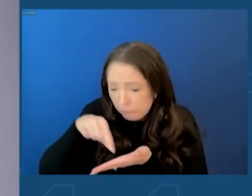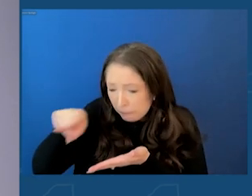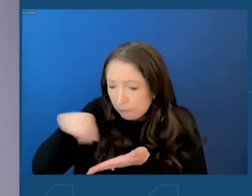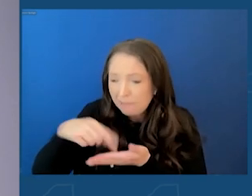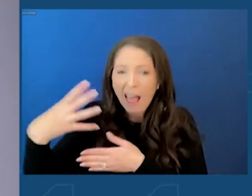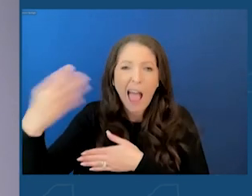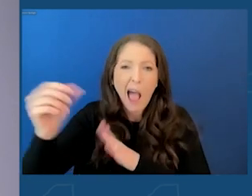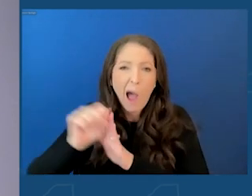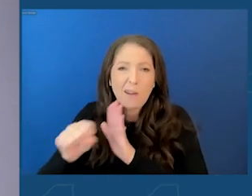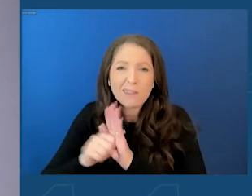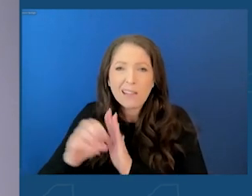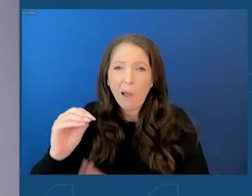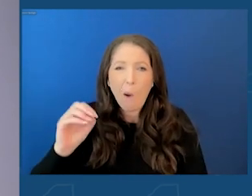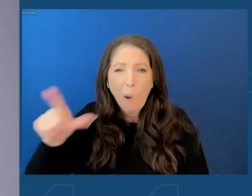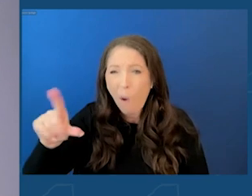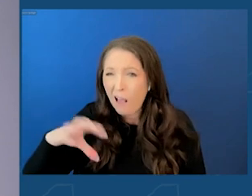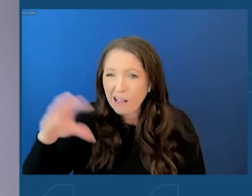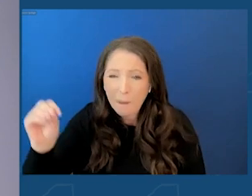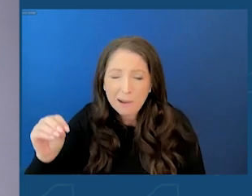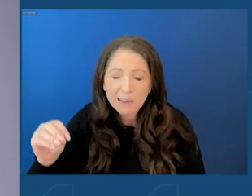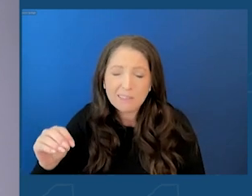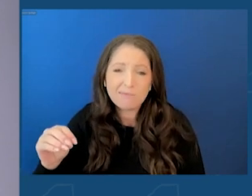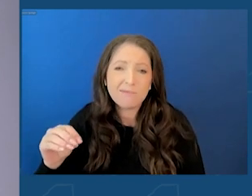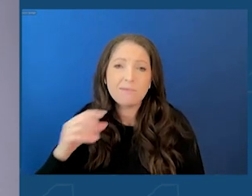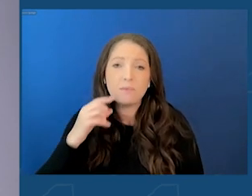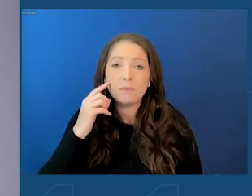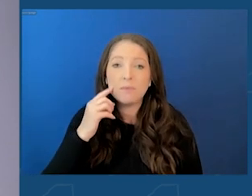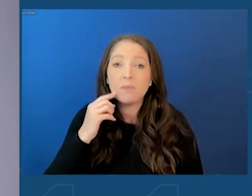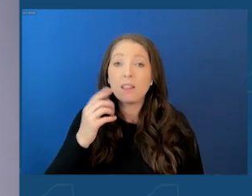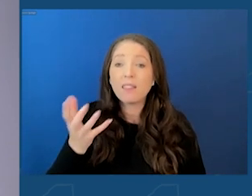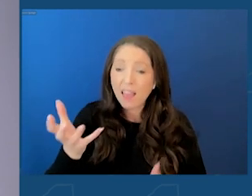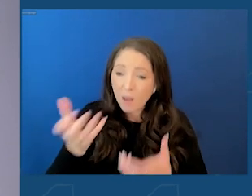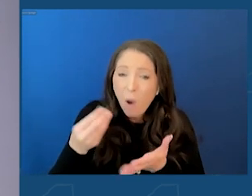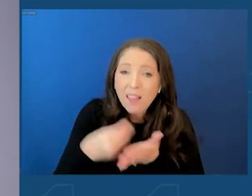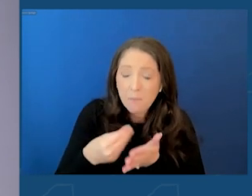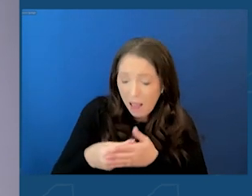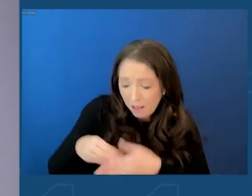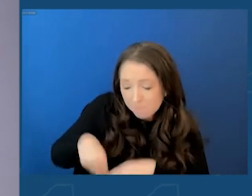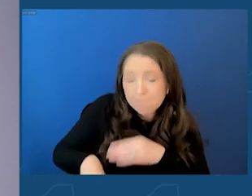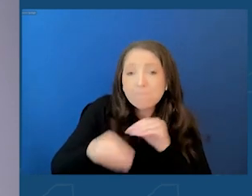companies, for instance, and to not have that money in their pockets.